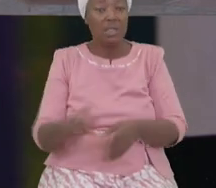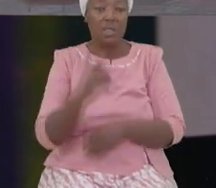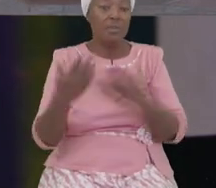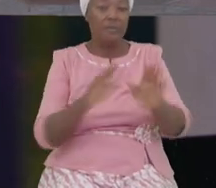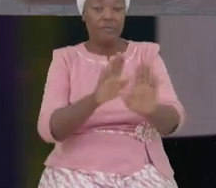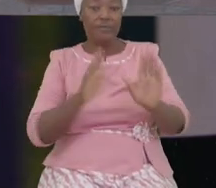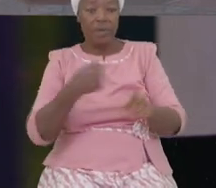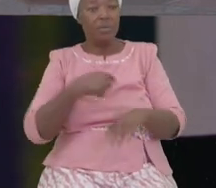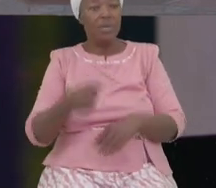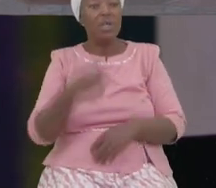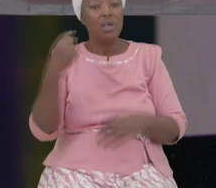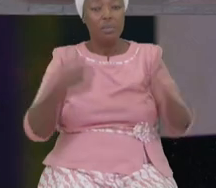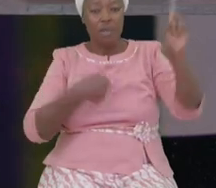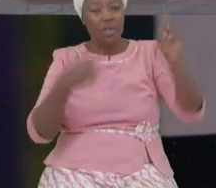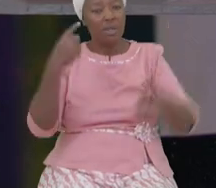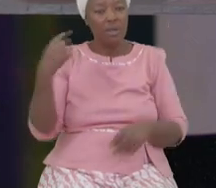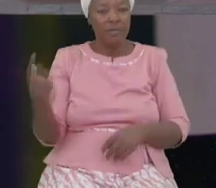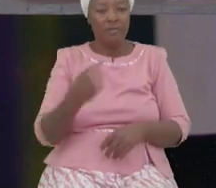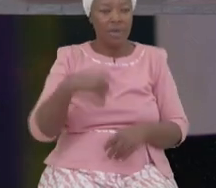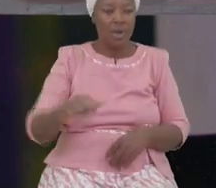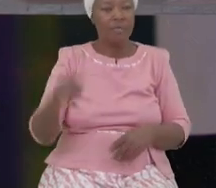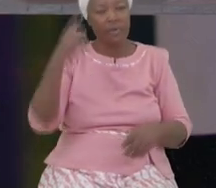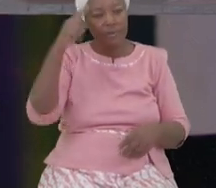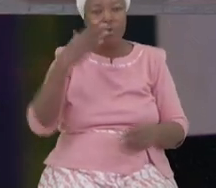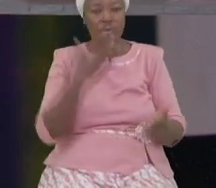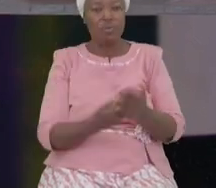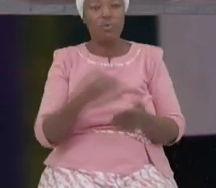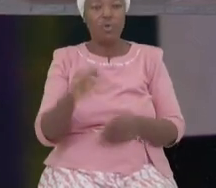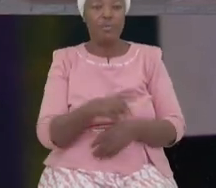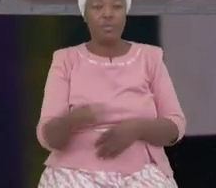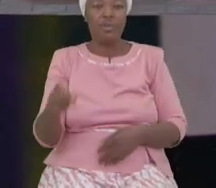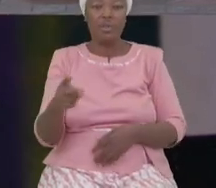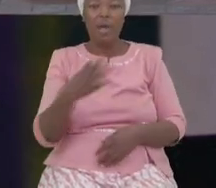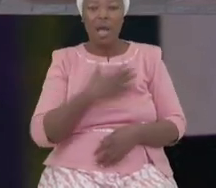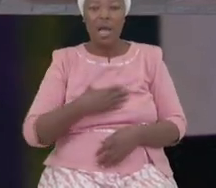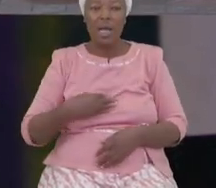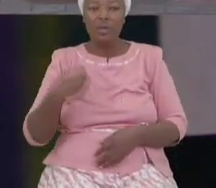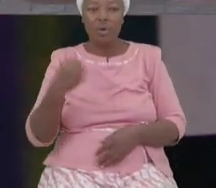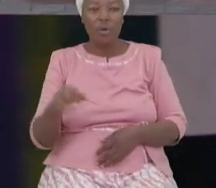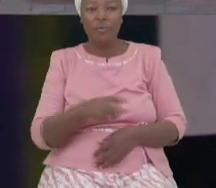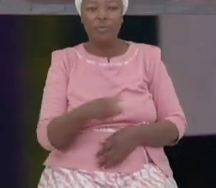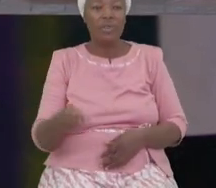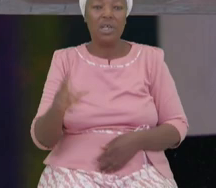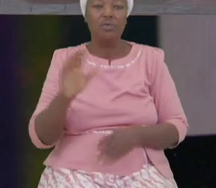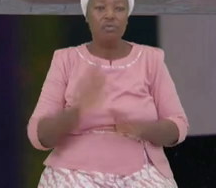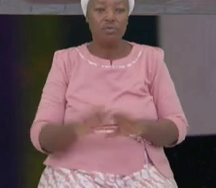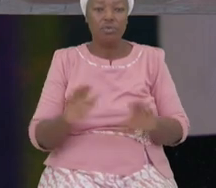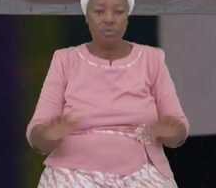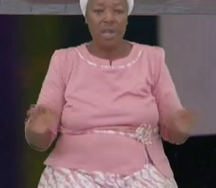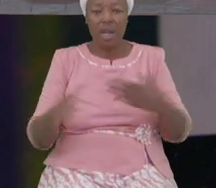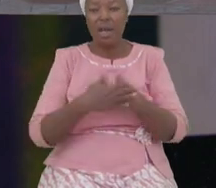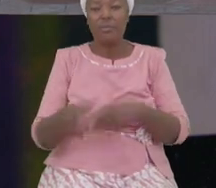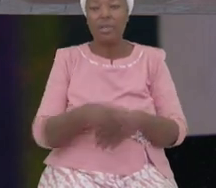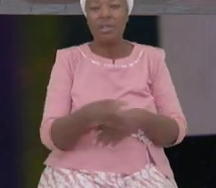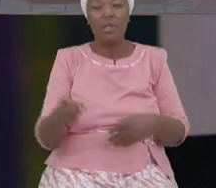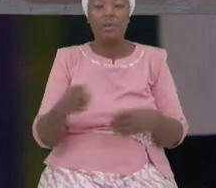me forever for the good of them and of their children after